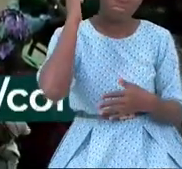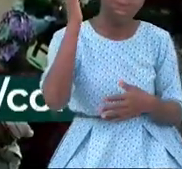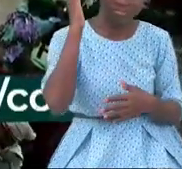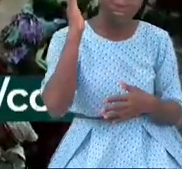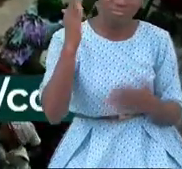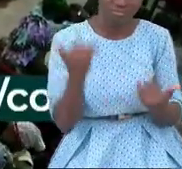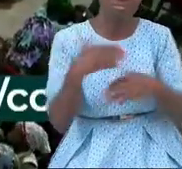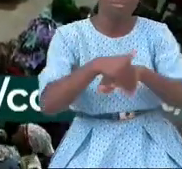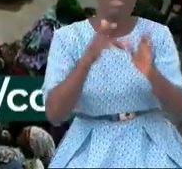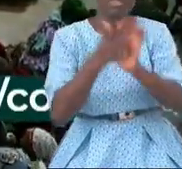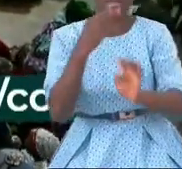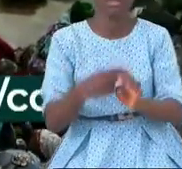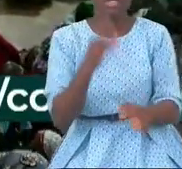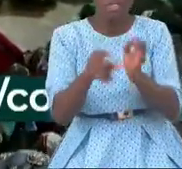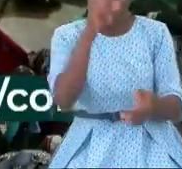Your amen is law.